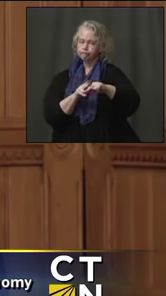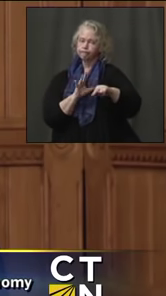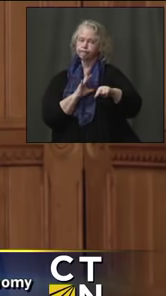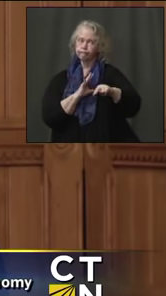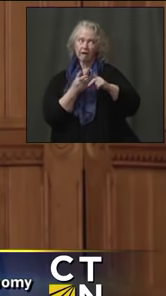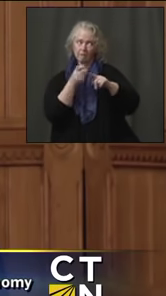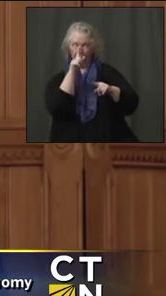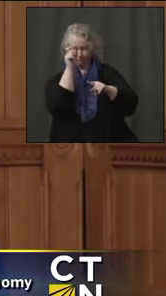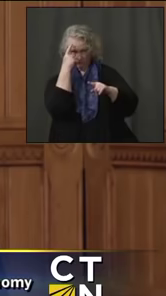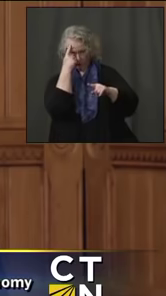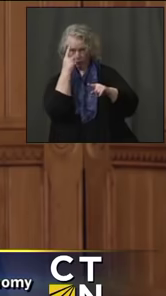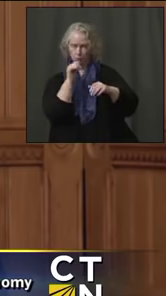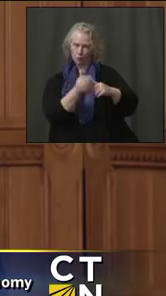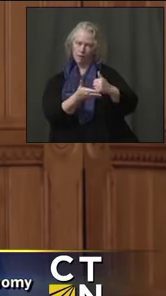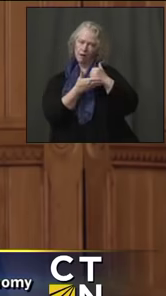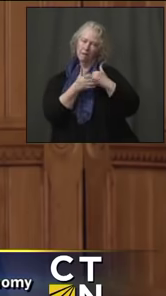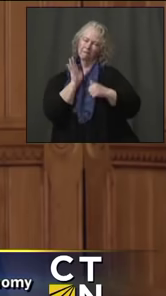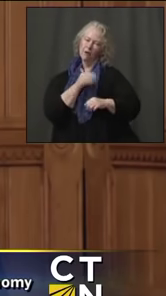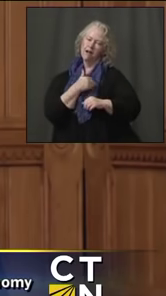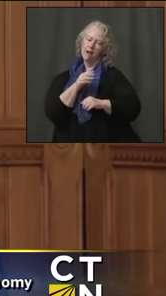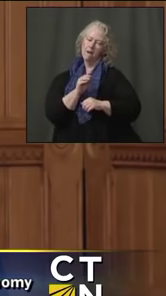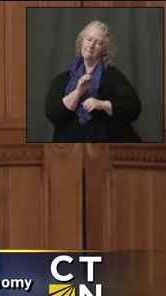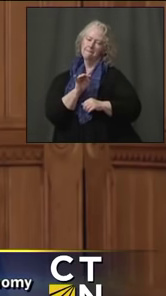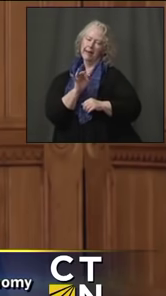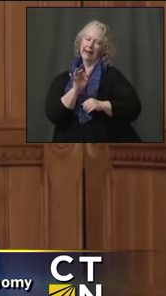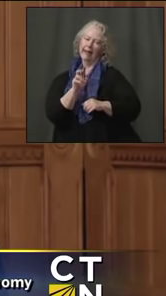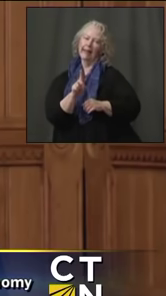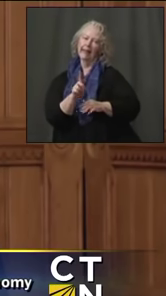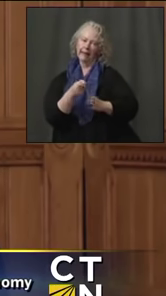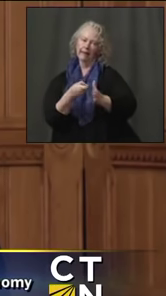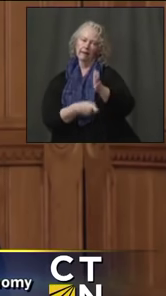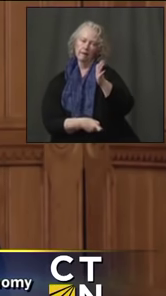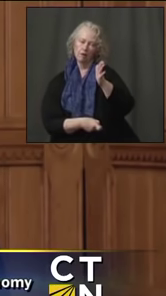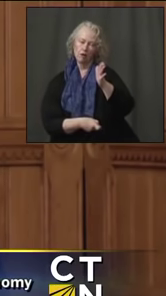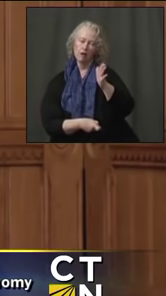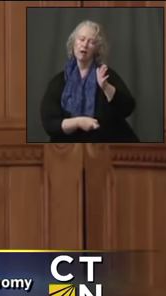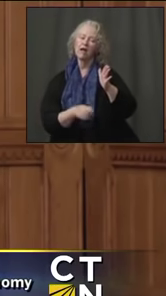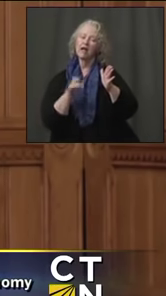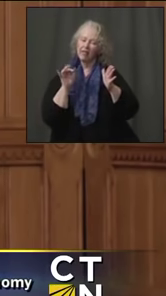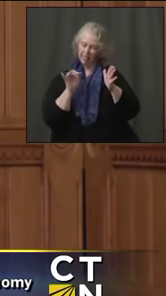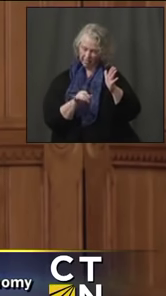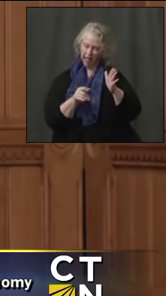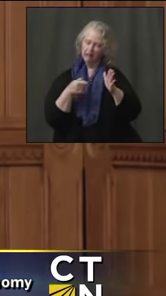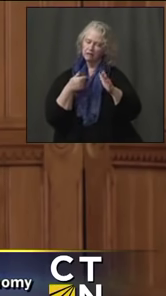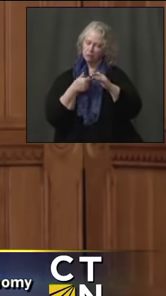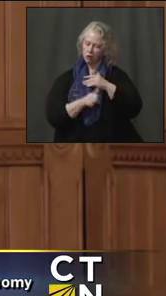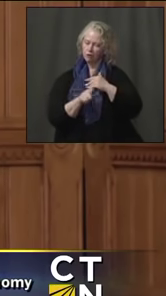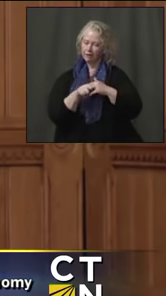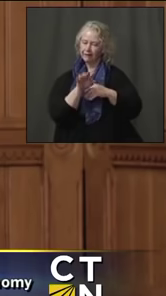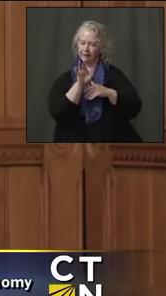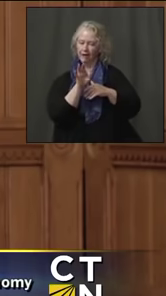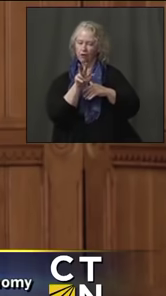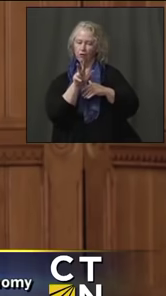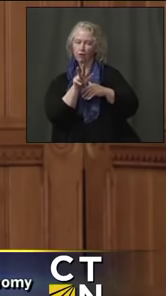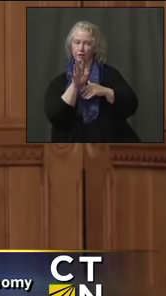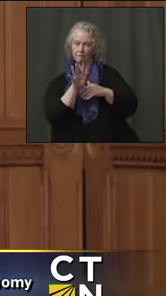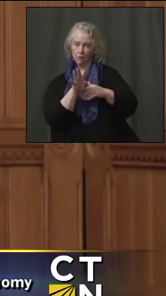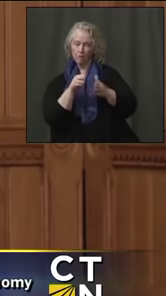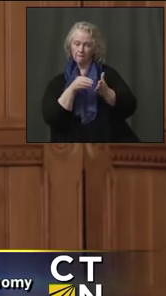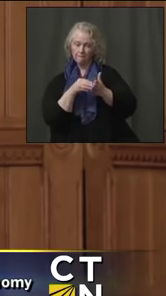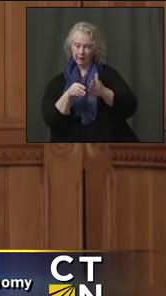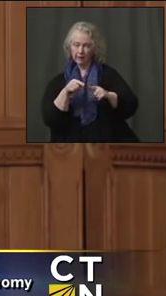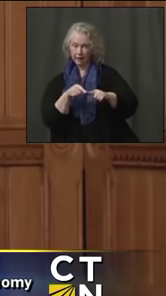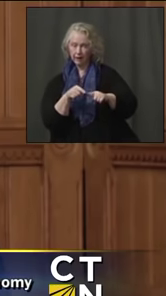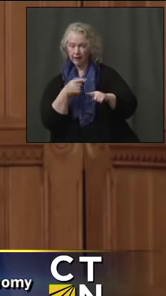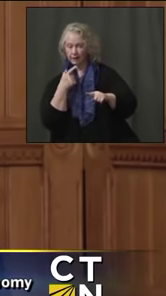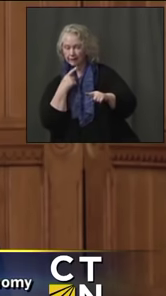revenue to offset the Medicaid cost increases. That is reflected in the $934 million shortfall. Otherwise stated,